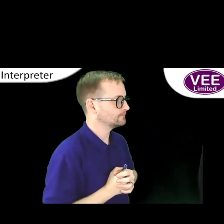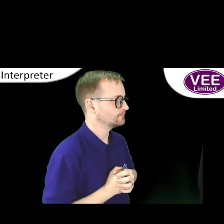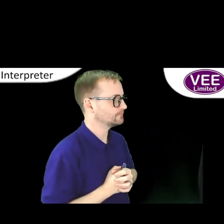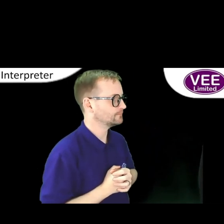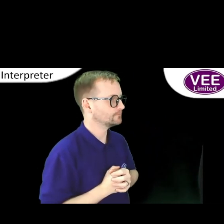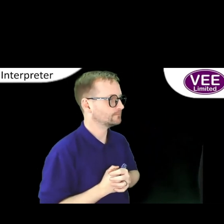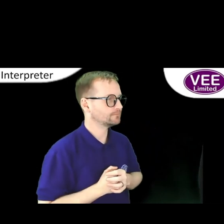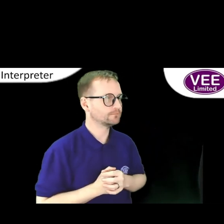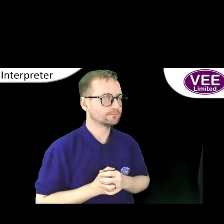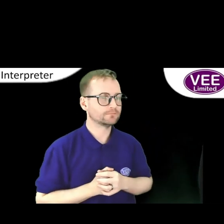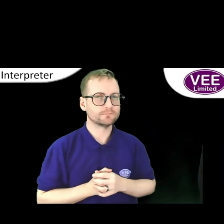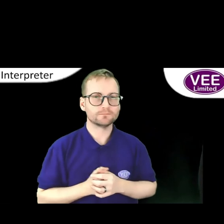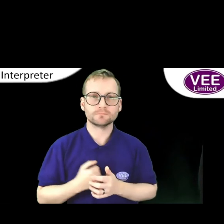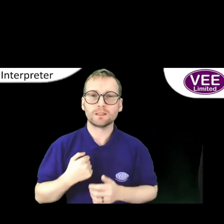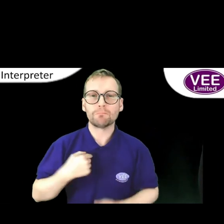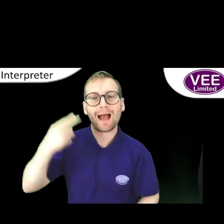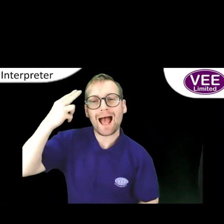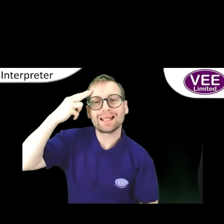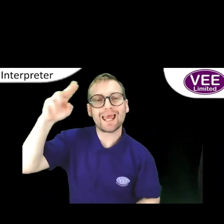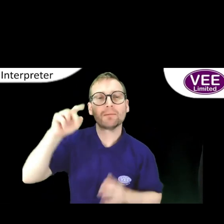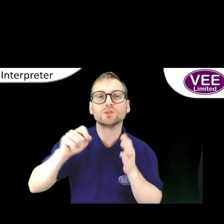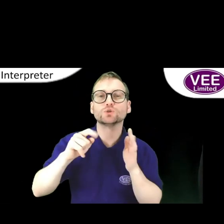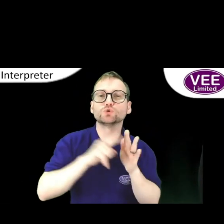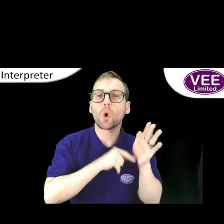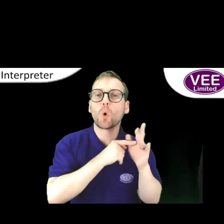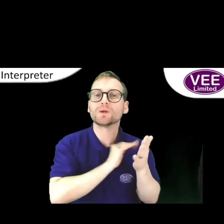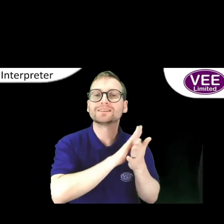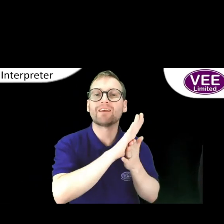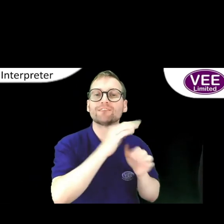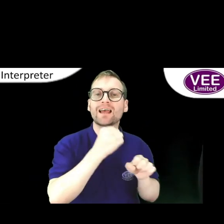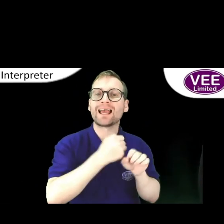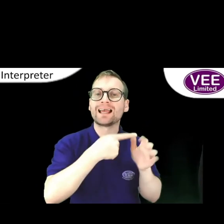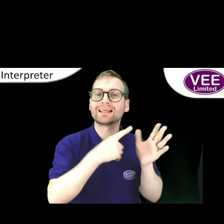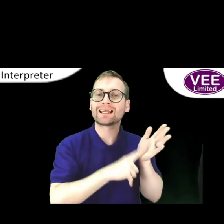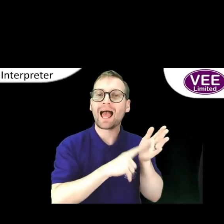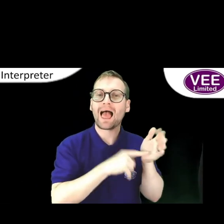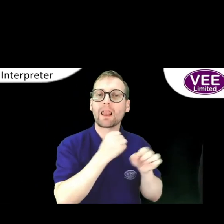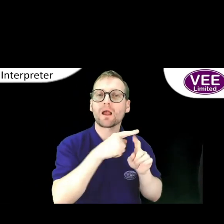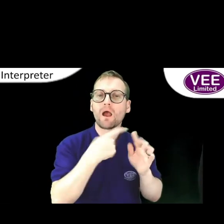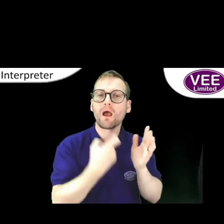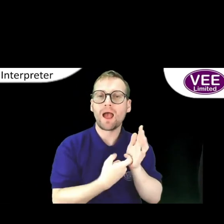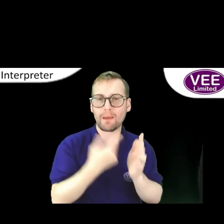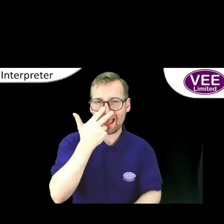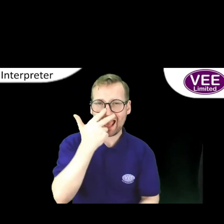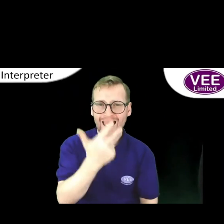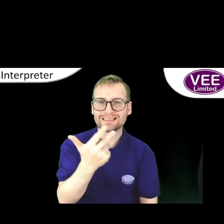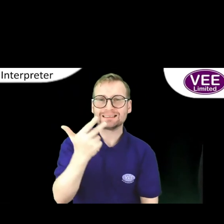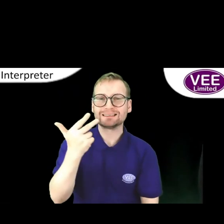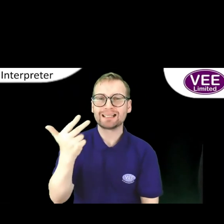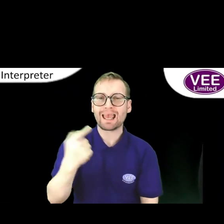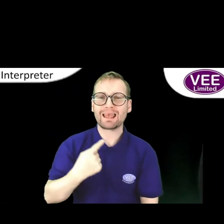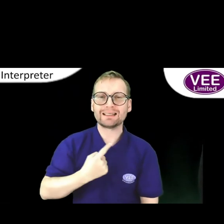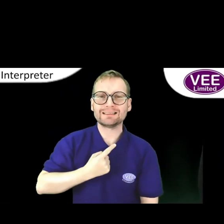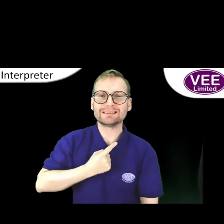My name is Joseph Gallagher, I am 88 years old.